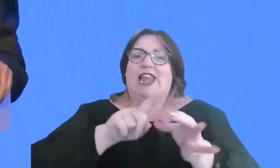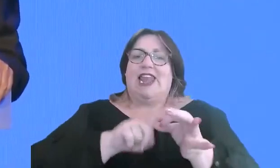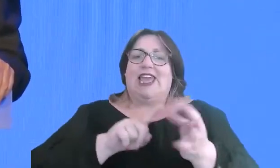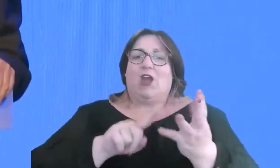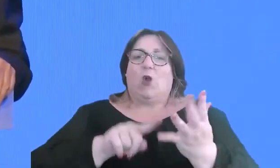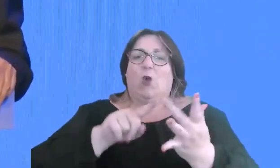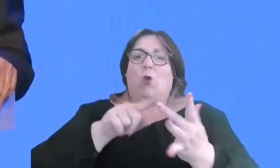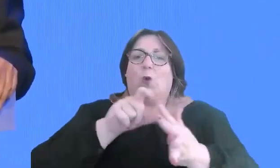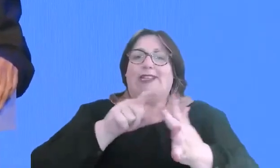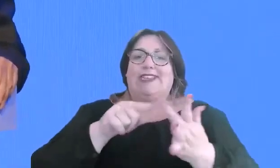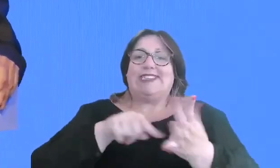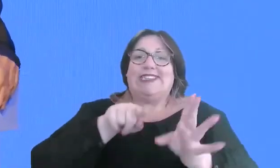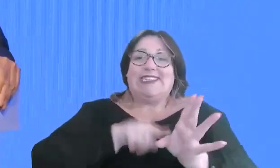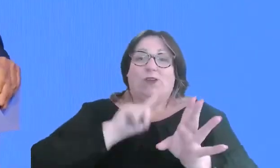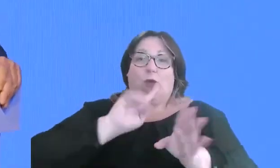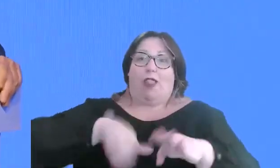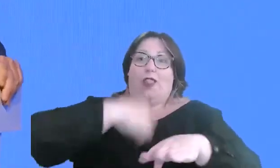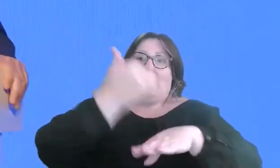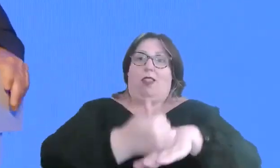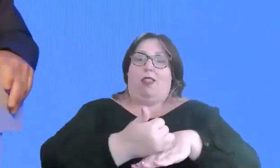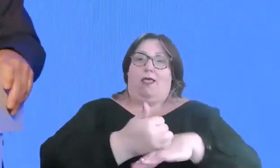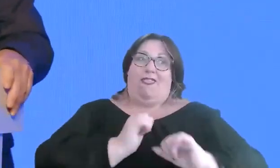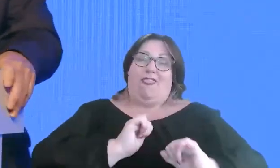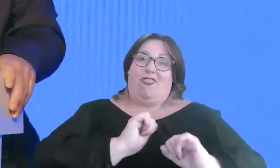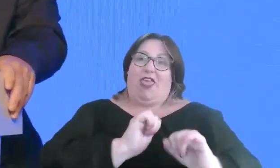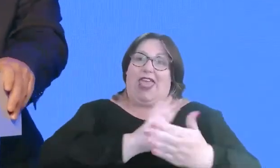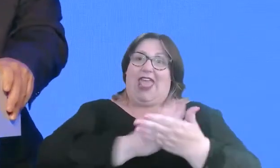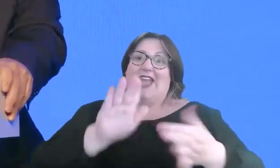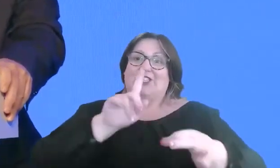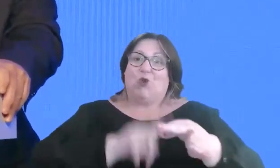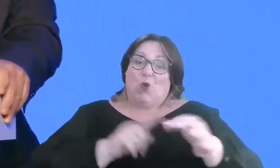London. And that's a 1.5... Thank you.